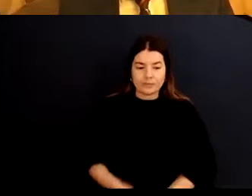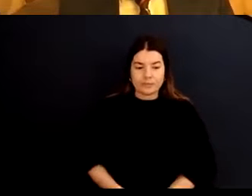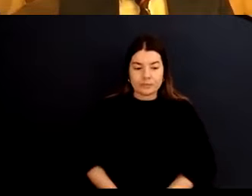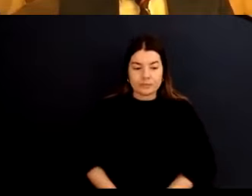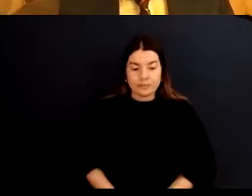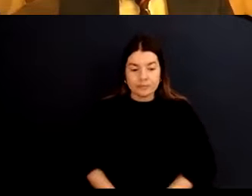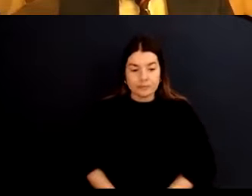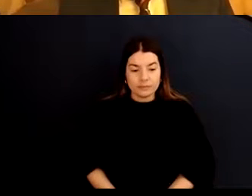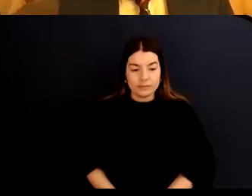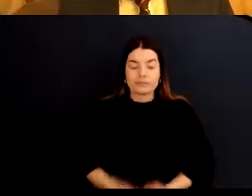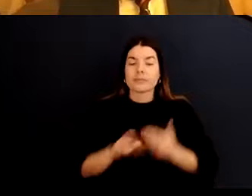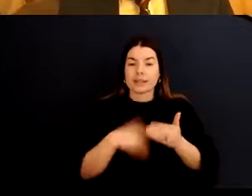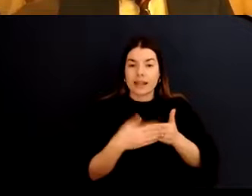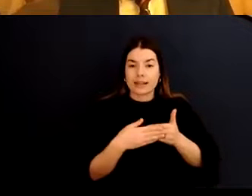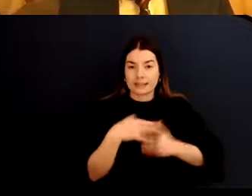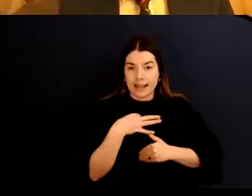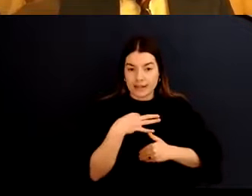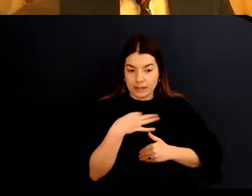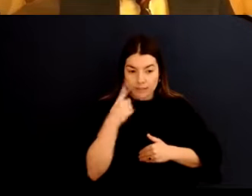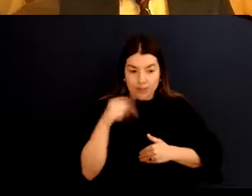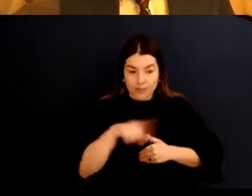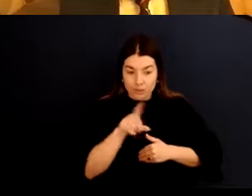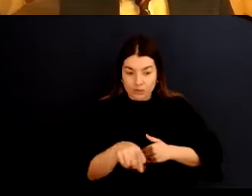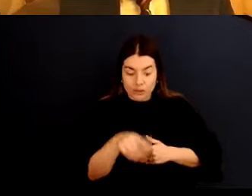And the next candidate for this question